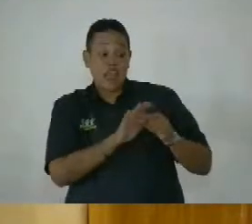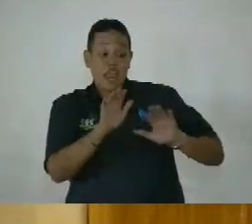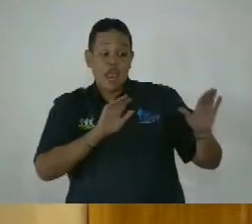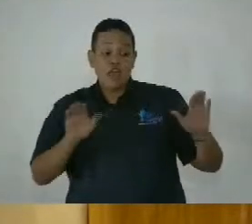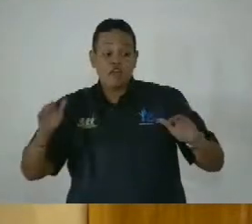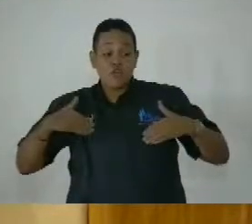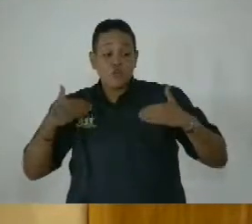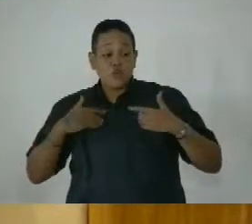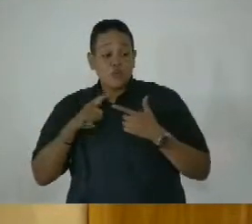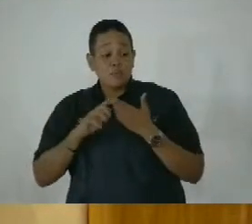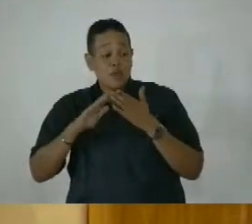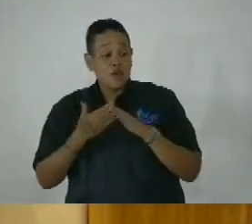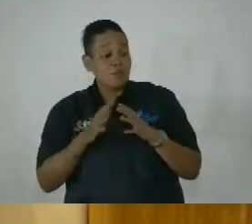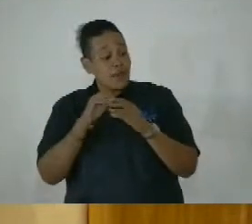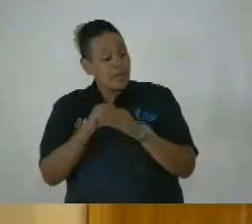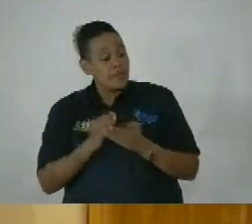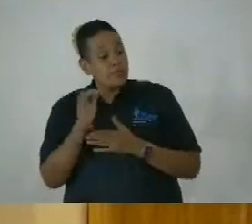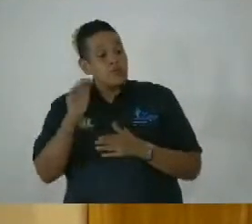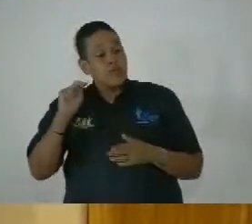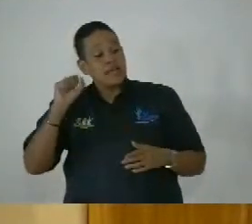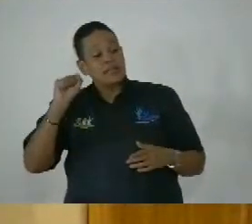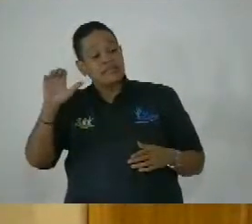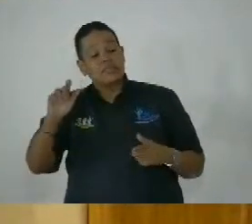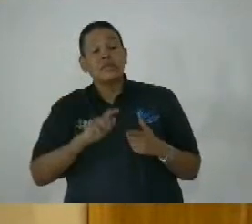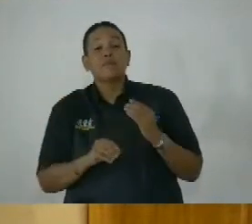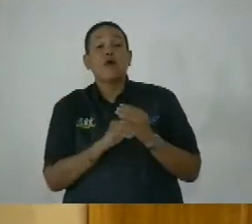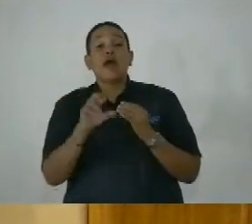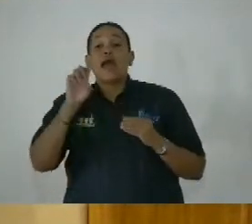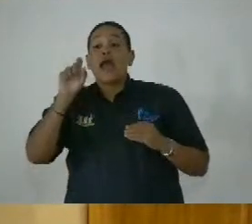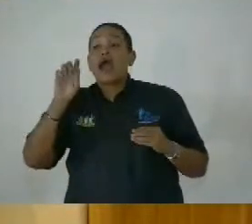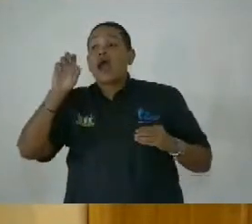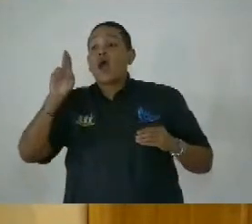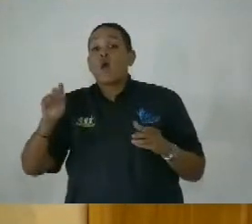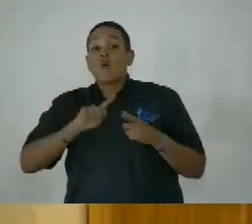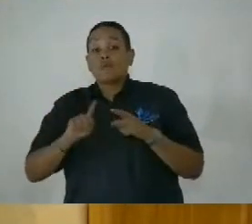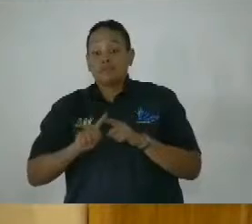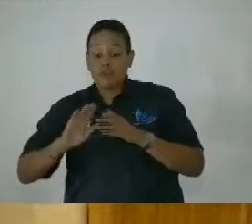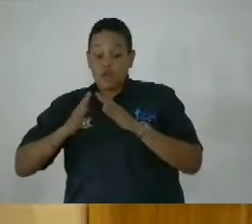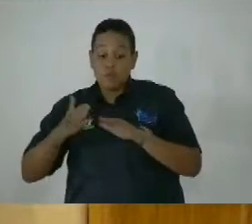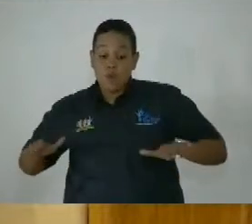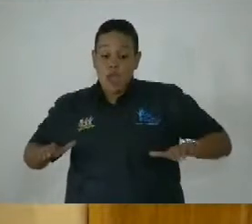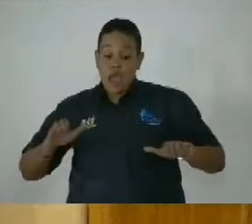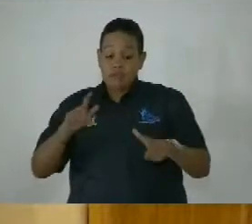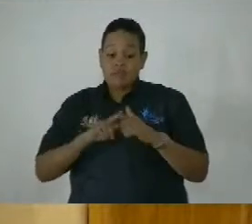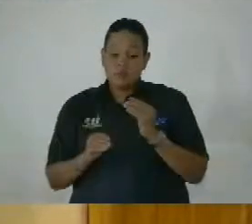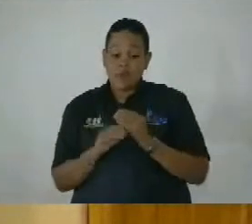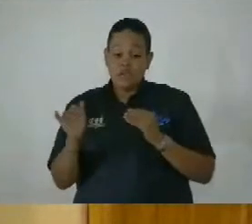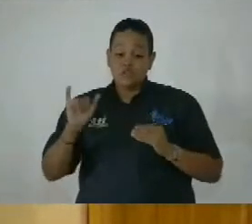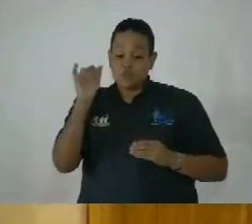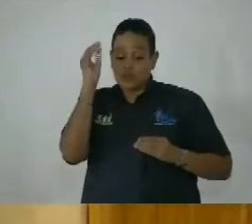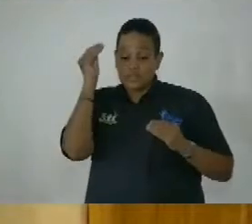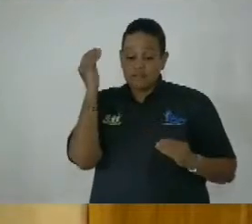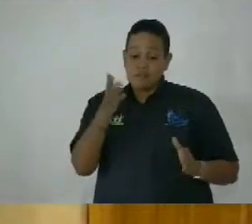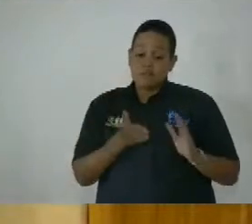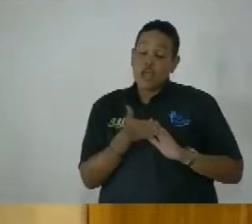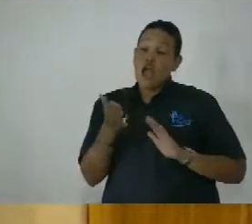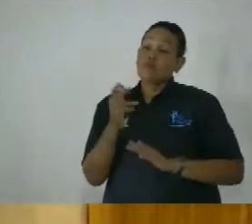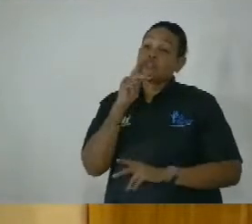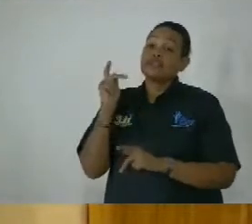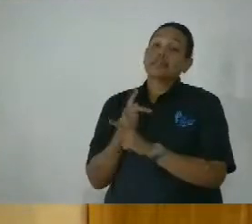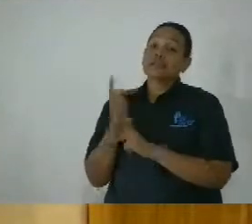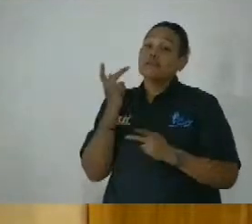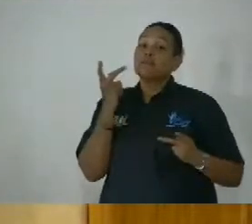Youth and community engagement through the JNSC and Cadet Corps and community activity, and of course information operations to keep the